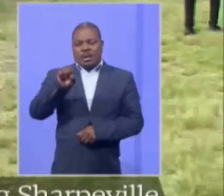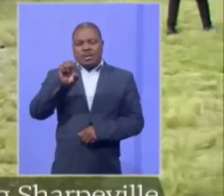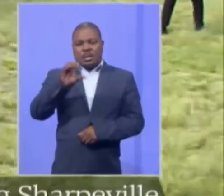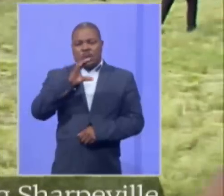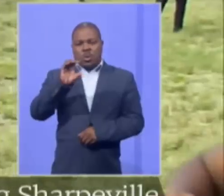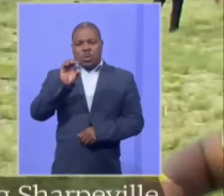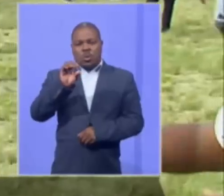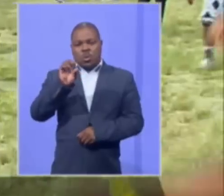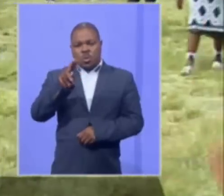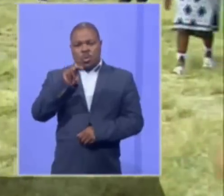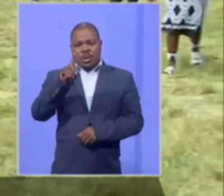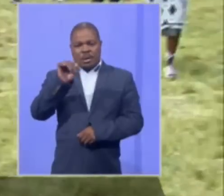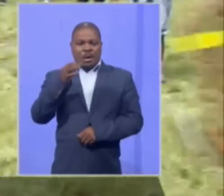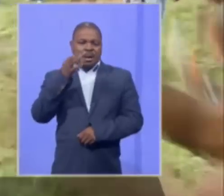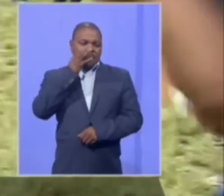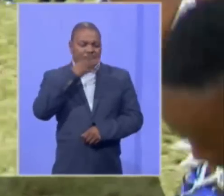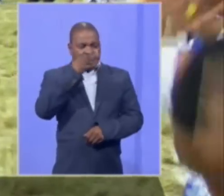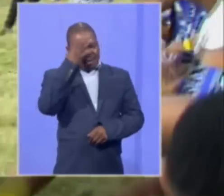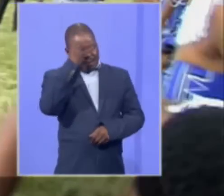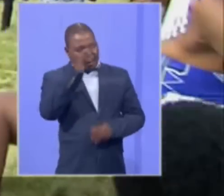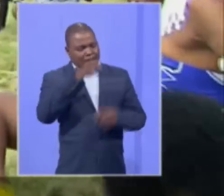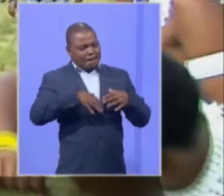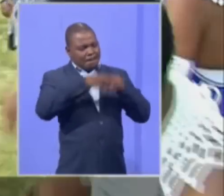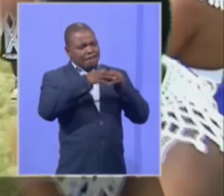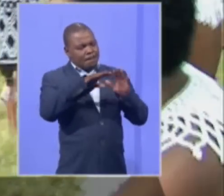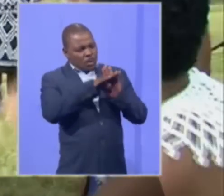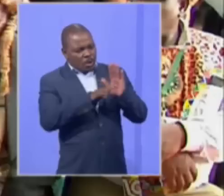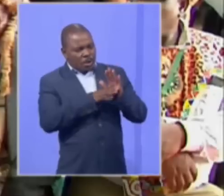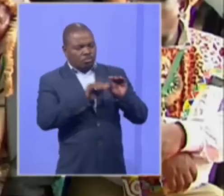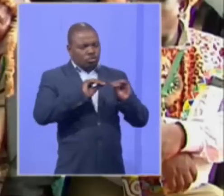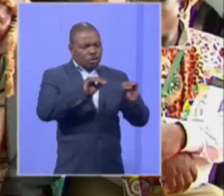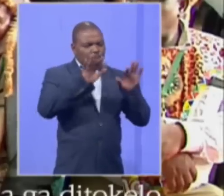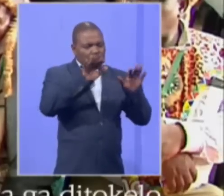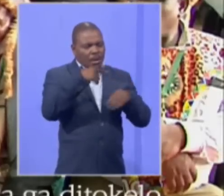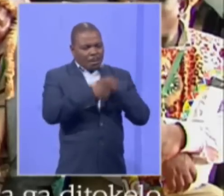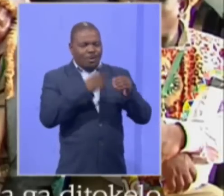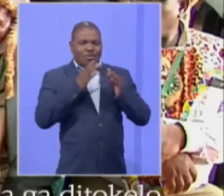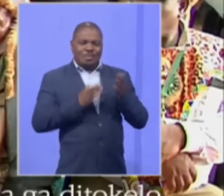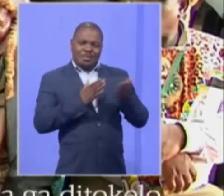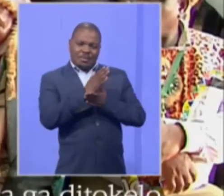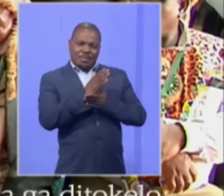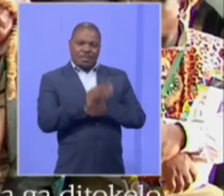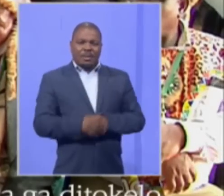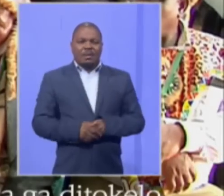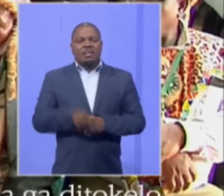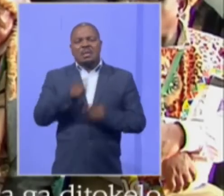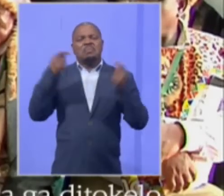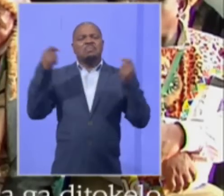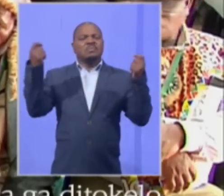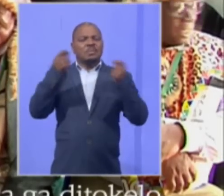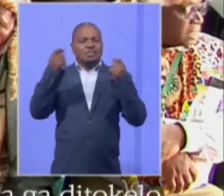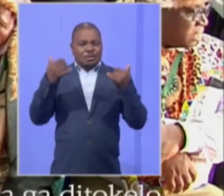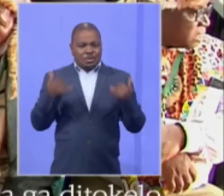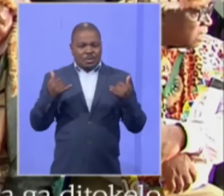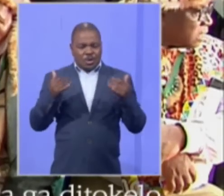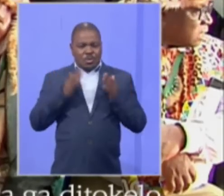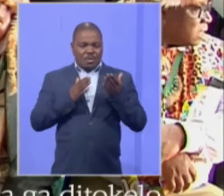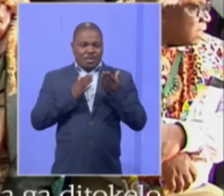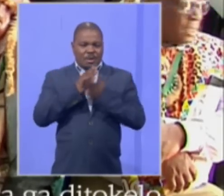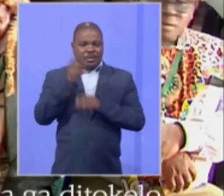pele mananeo a thuto le go lemoša badudi ka ditokelo tša botho. Boipiletšo bjo bo tšweletše nakong ya moketeko wa letšatši la lehono ka